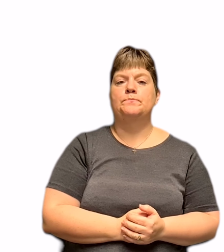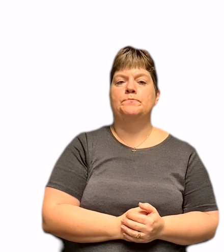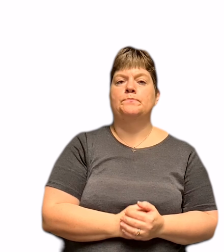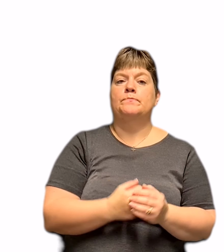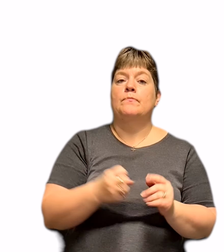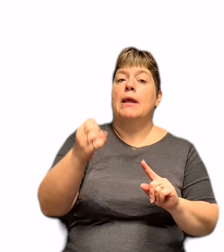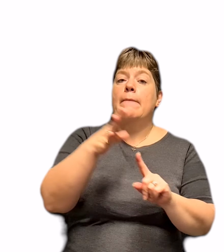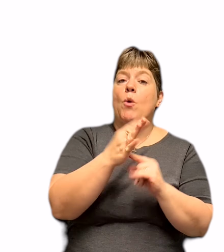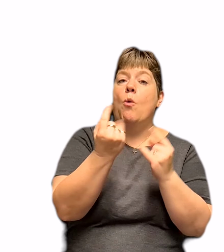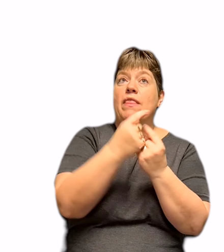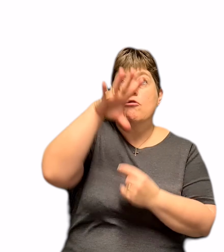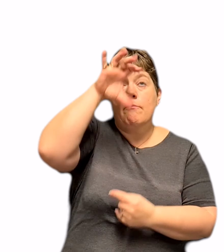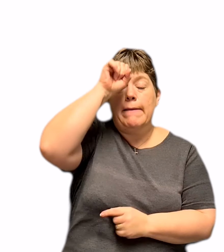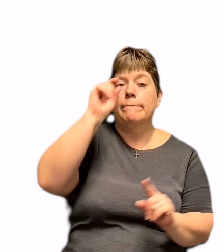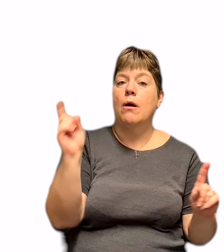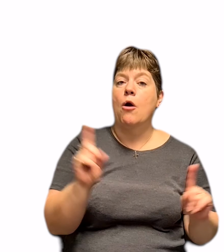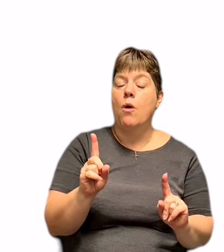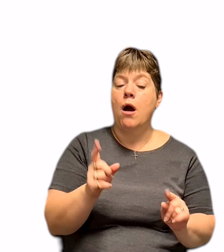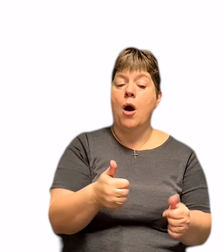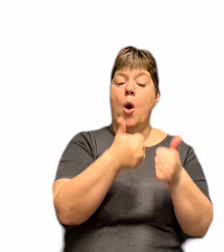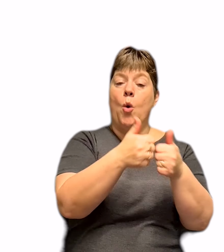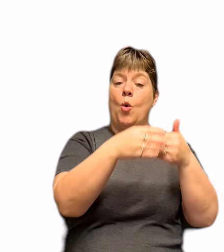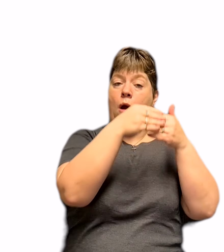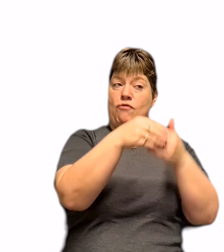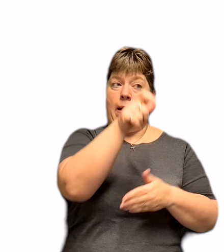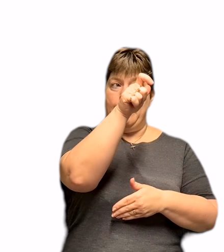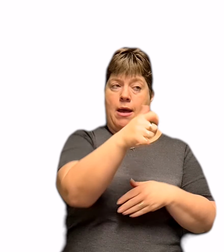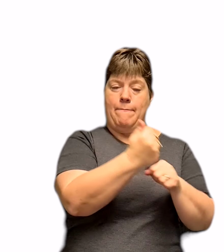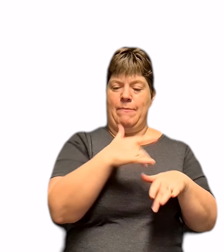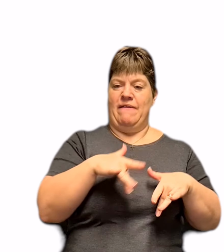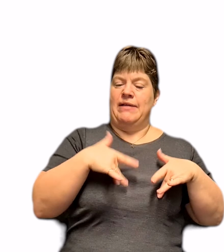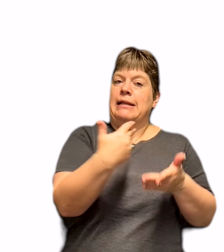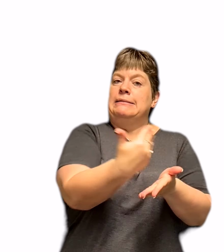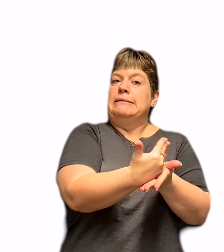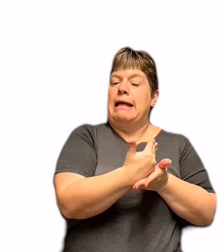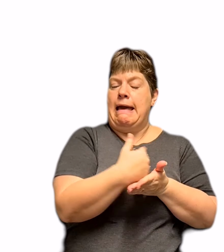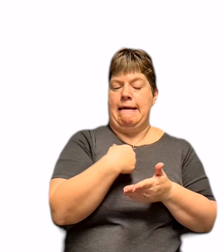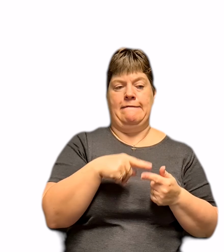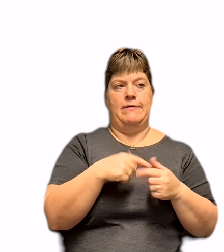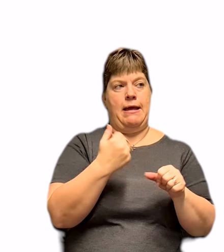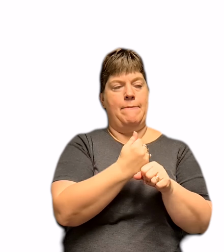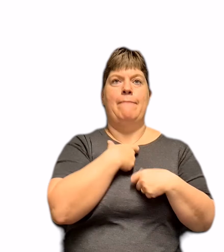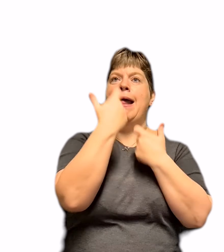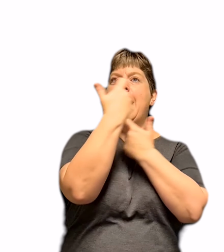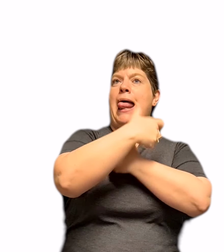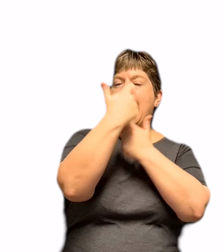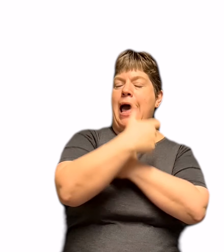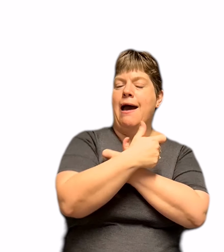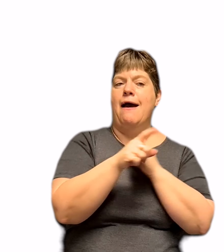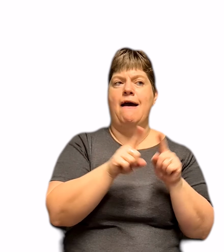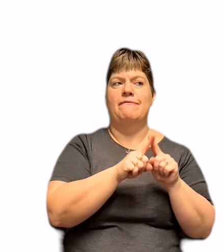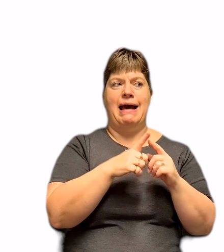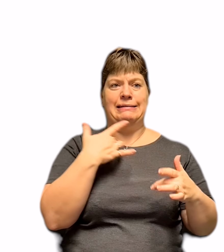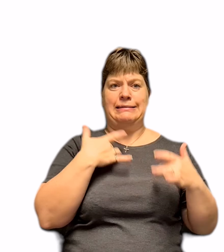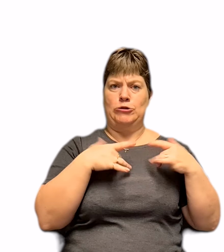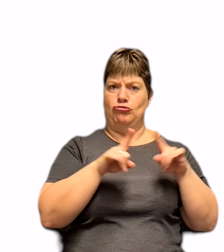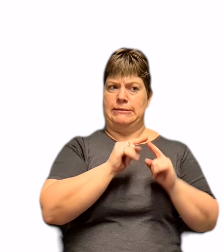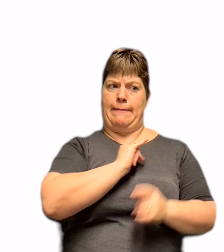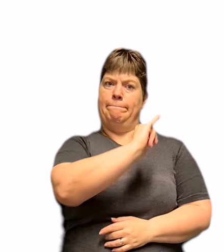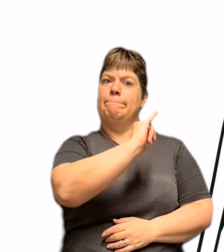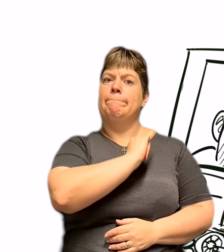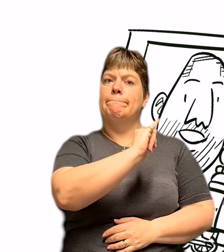An important thing to remember is that a good friend is someone that makes you feel safe. Someone that makes you laugh and is